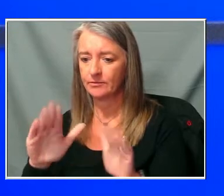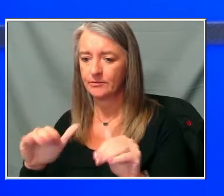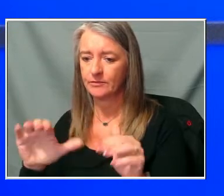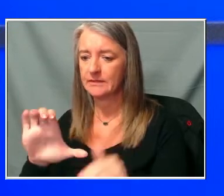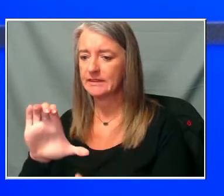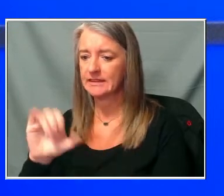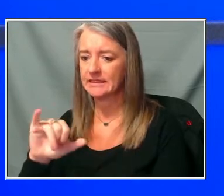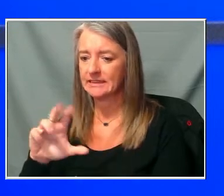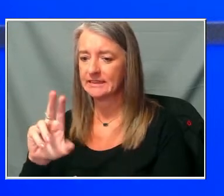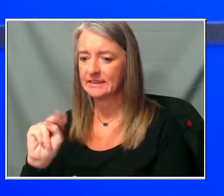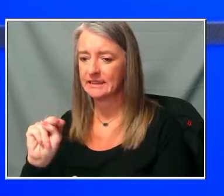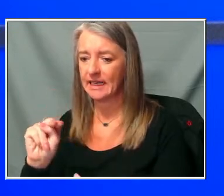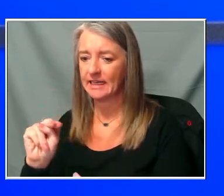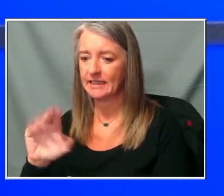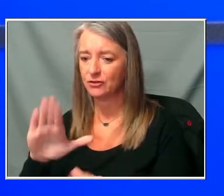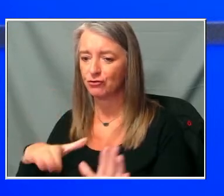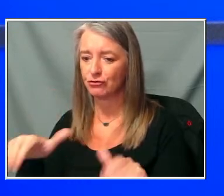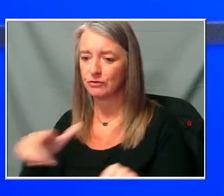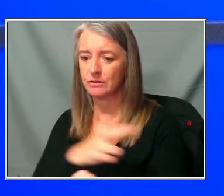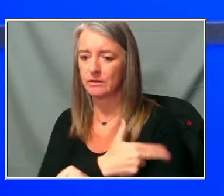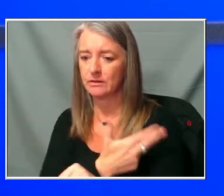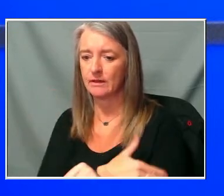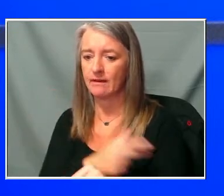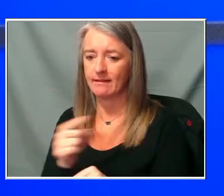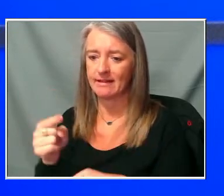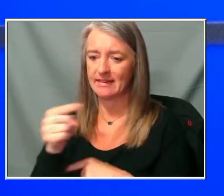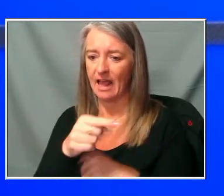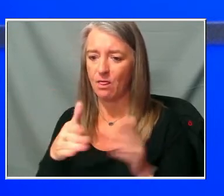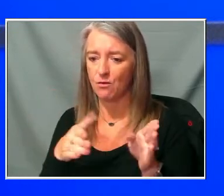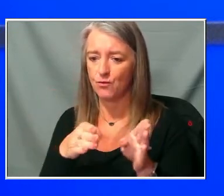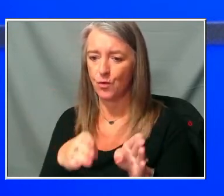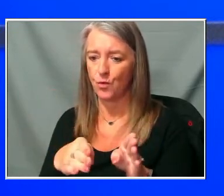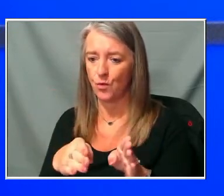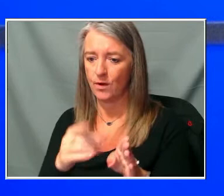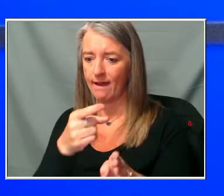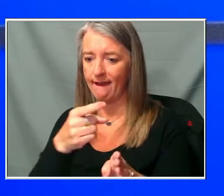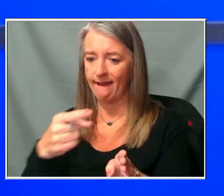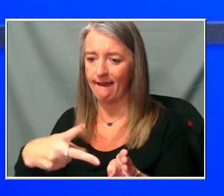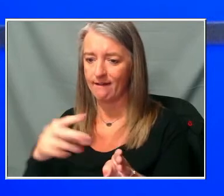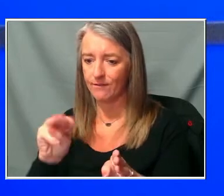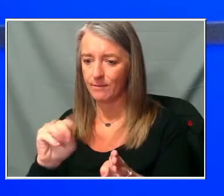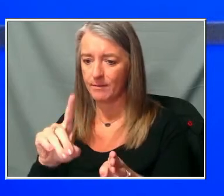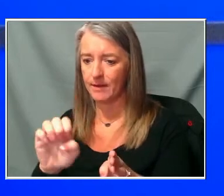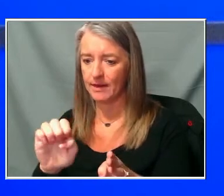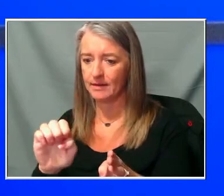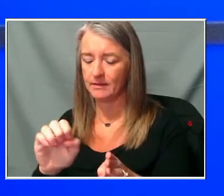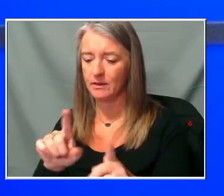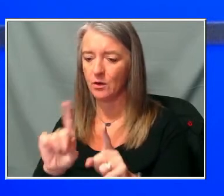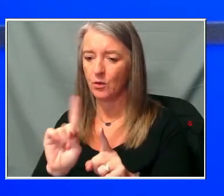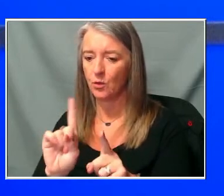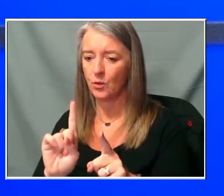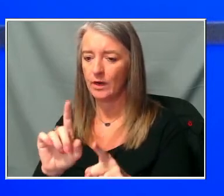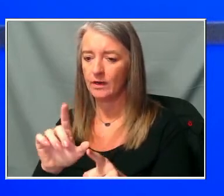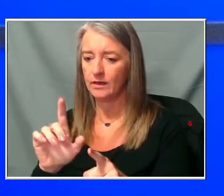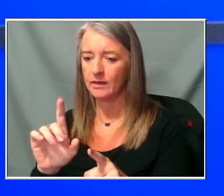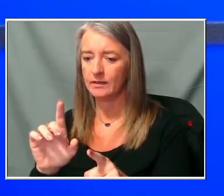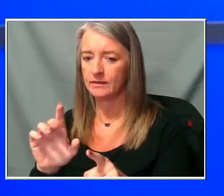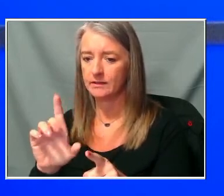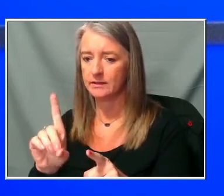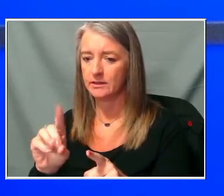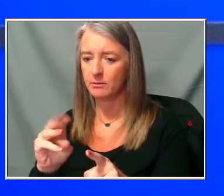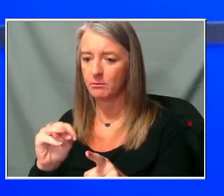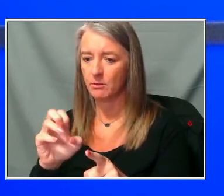Children's, and then just a half mile down the road, actually to where DeMar Hamlin for the Buffalo Bills was taken,